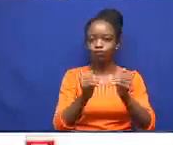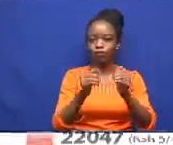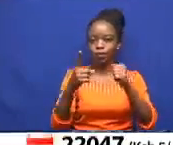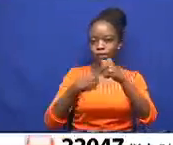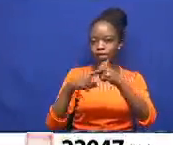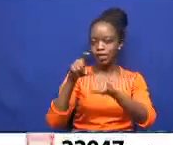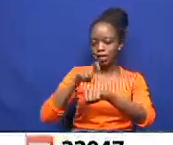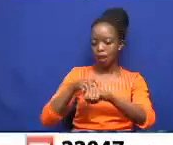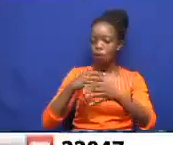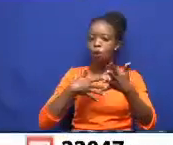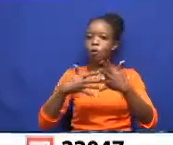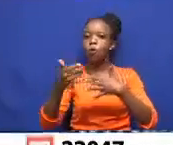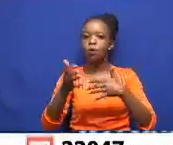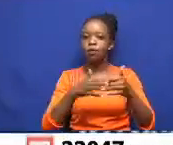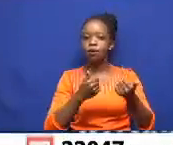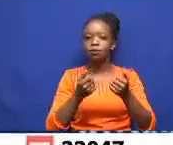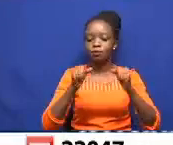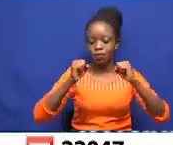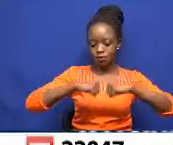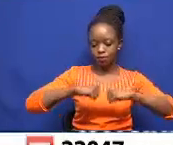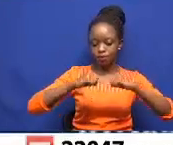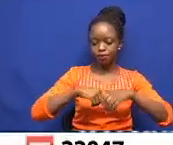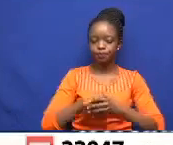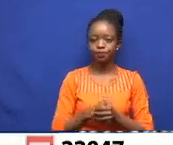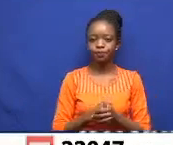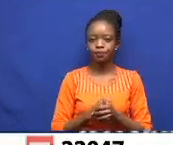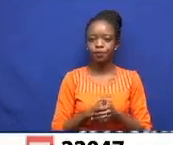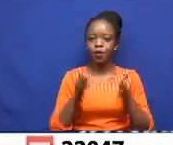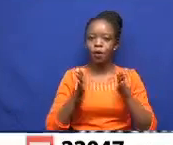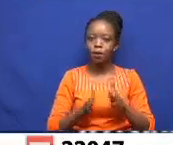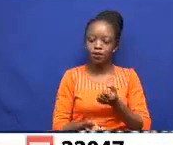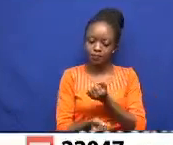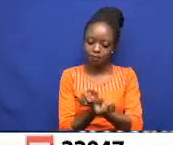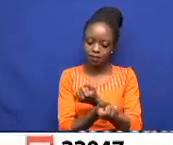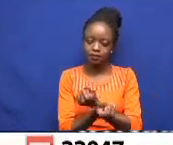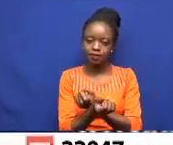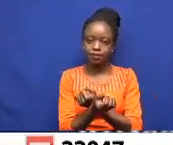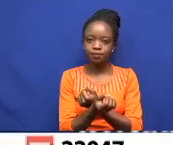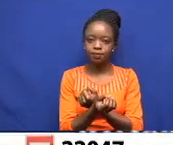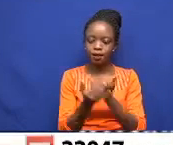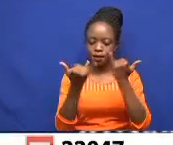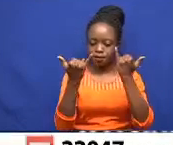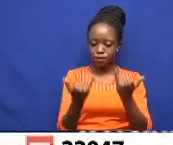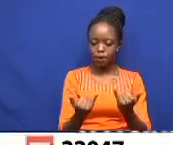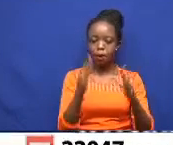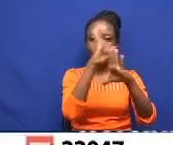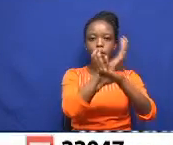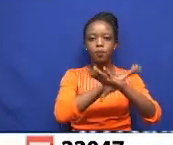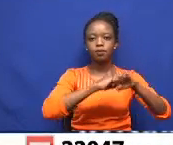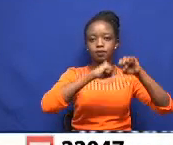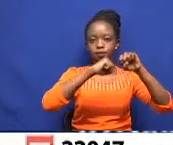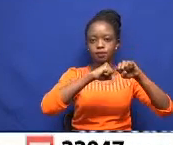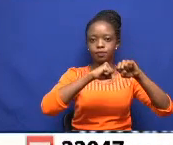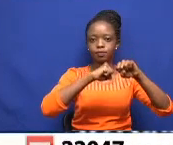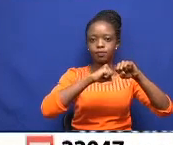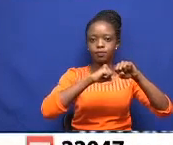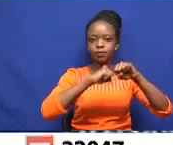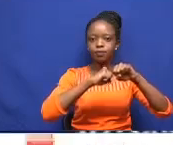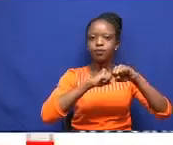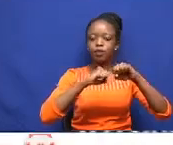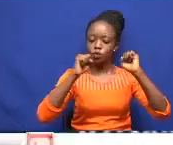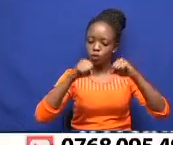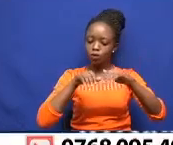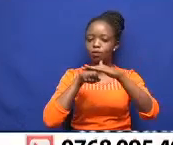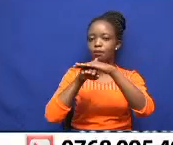time without a consensus. I am advising the current president to be more